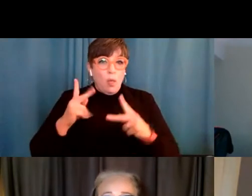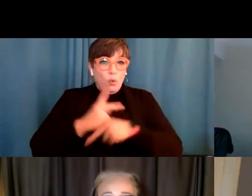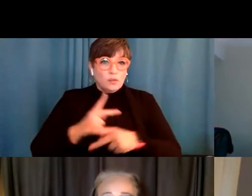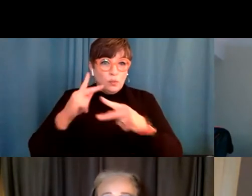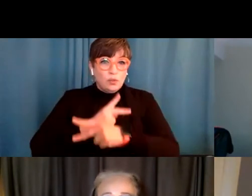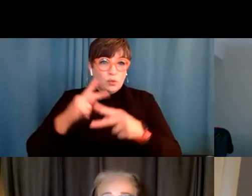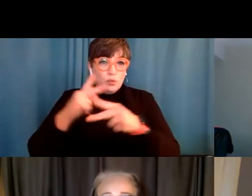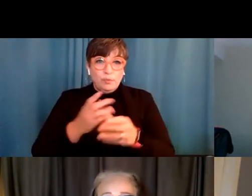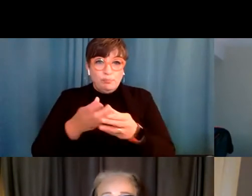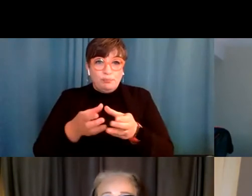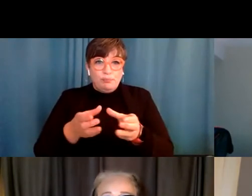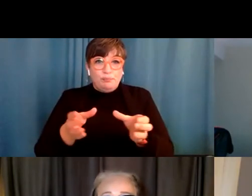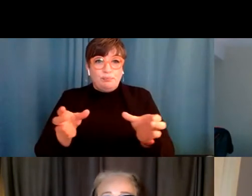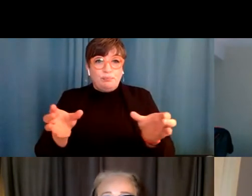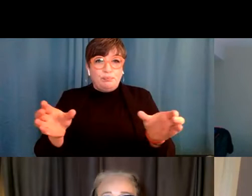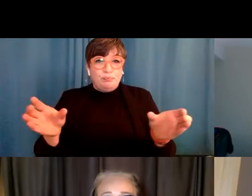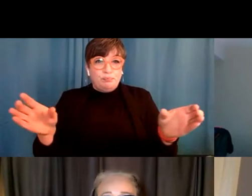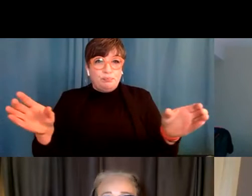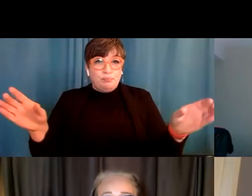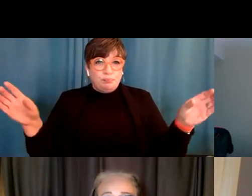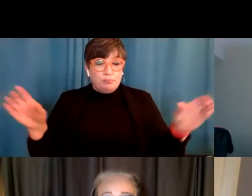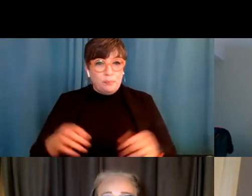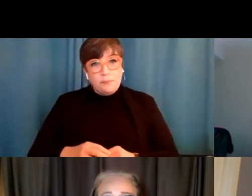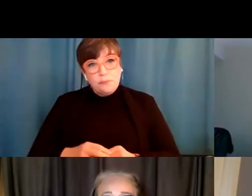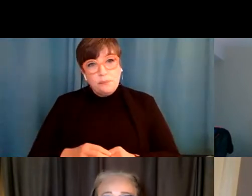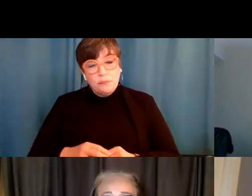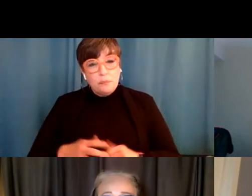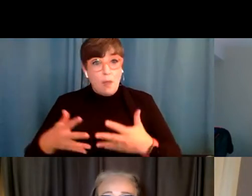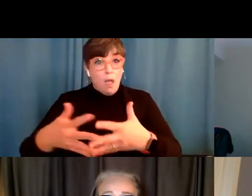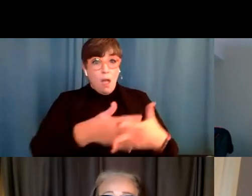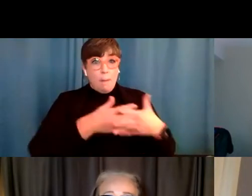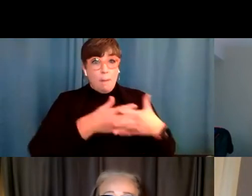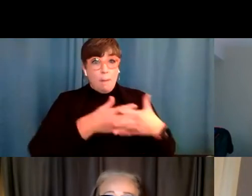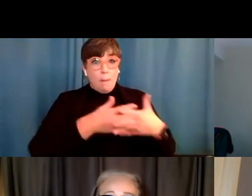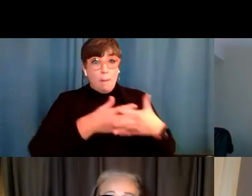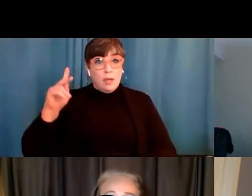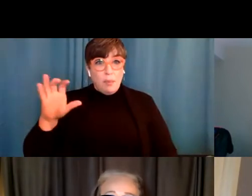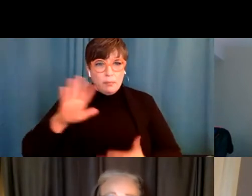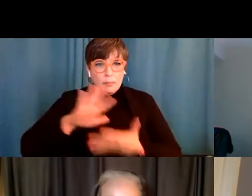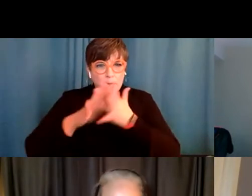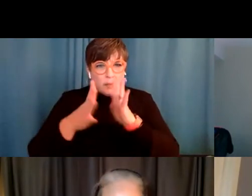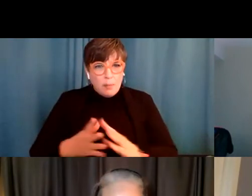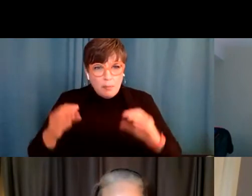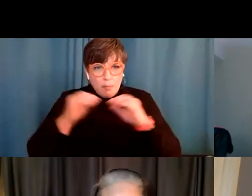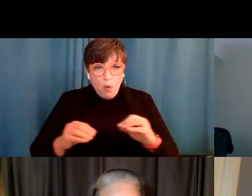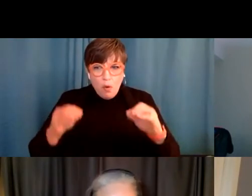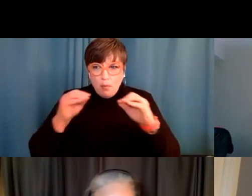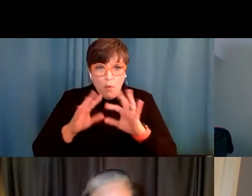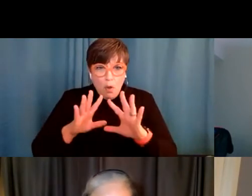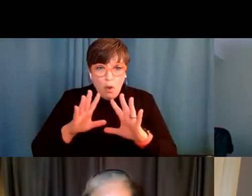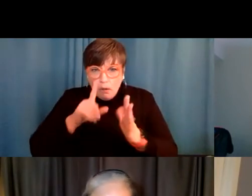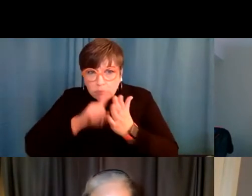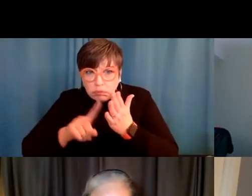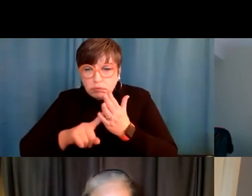insightful. And the American public has grown increasingly interested in addressing allegations of widespread